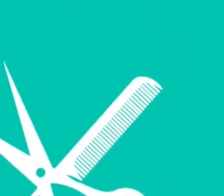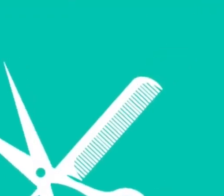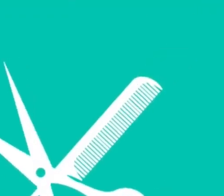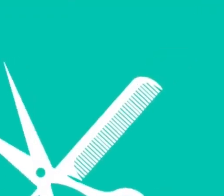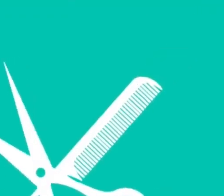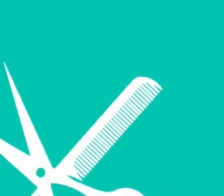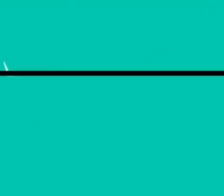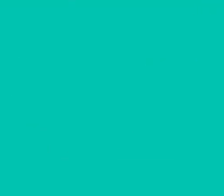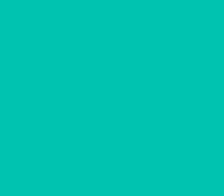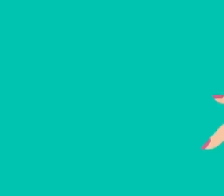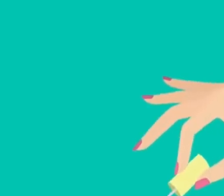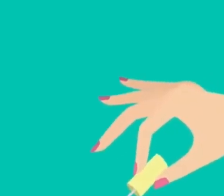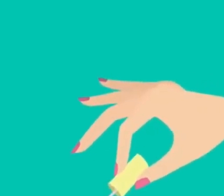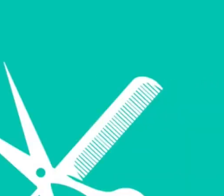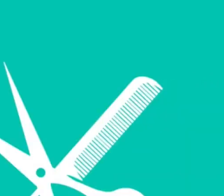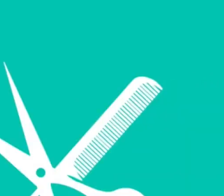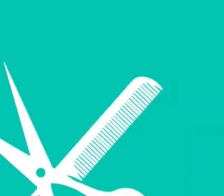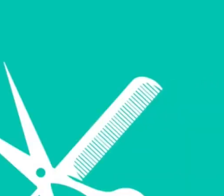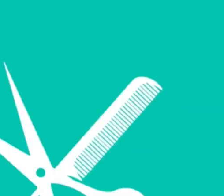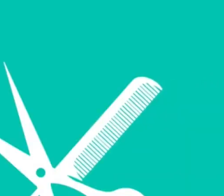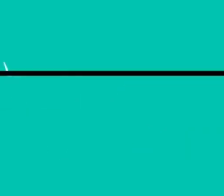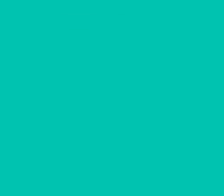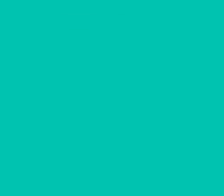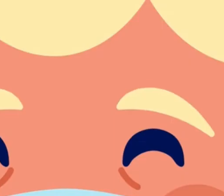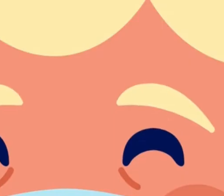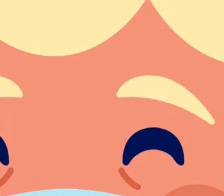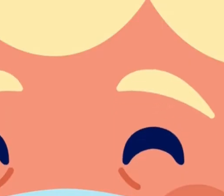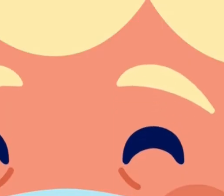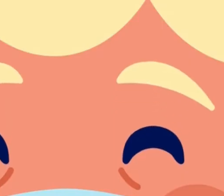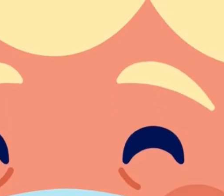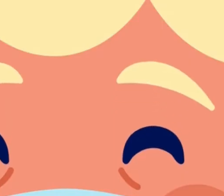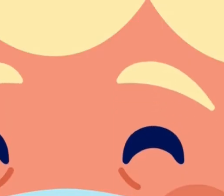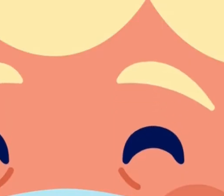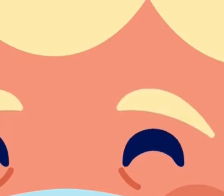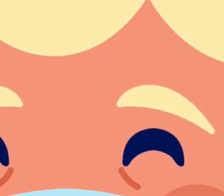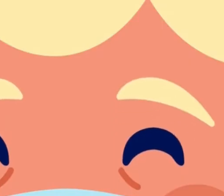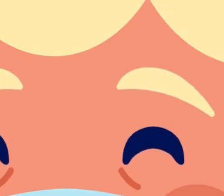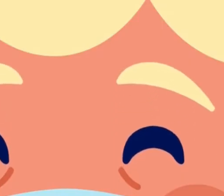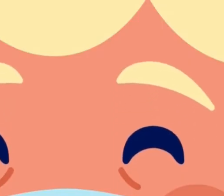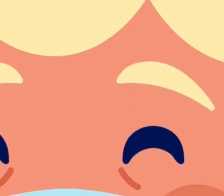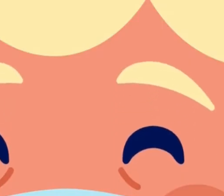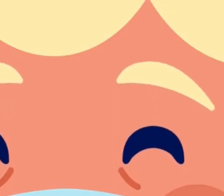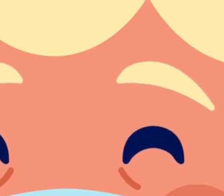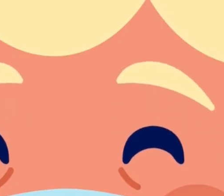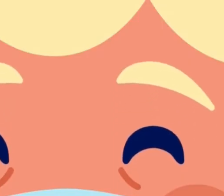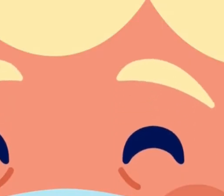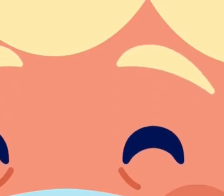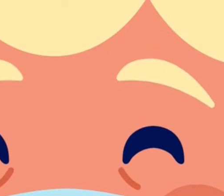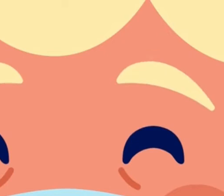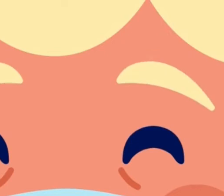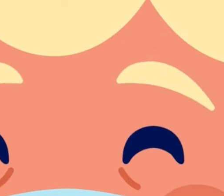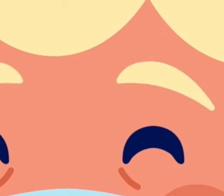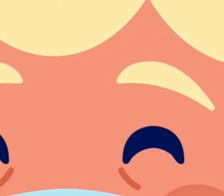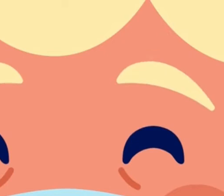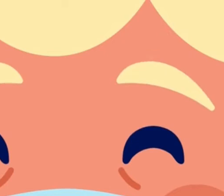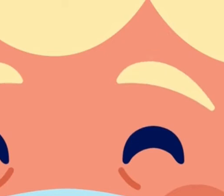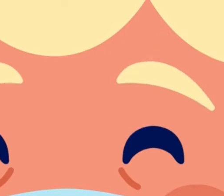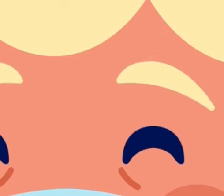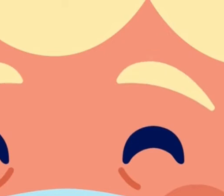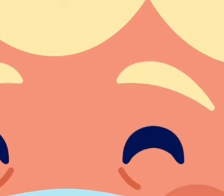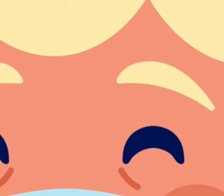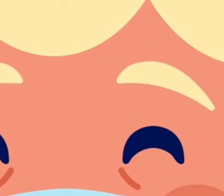that, but not directly. It's been through other partners. And what kind of reasons, I guess, are then you hearing secondhand for